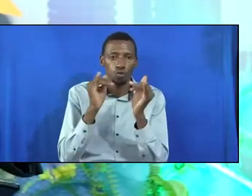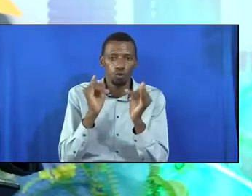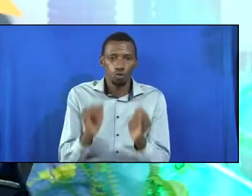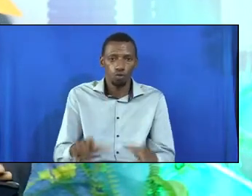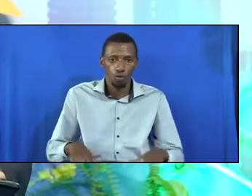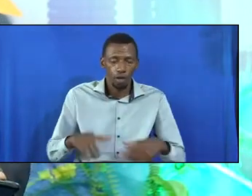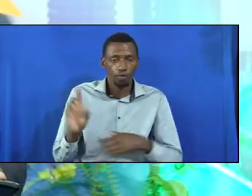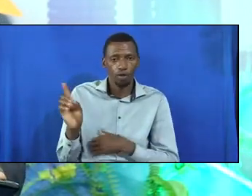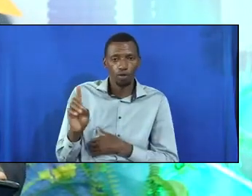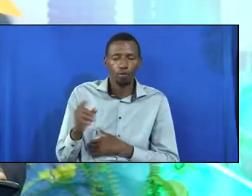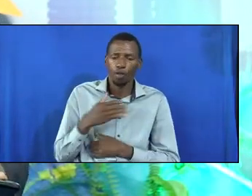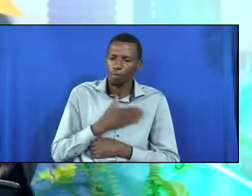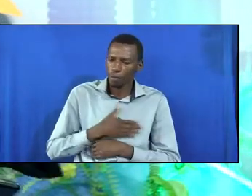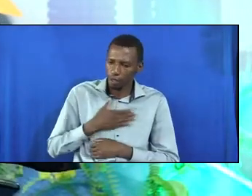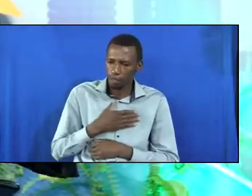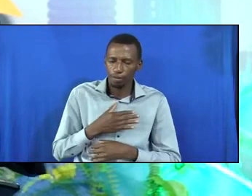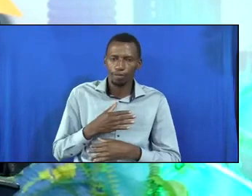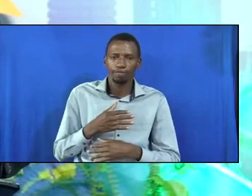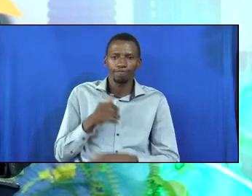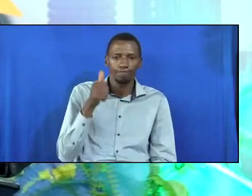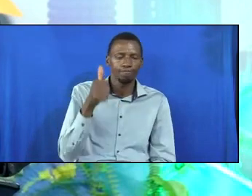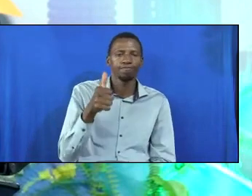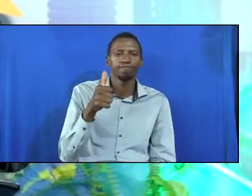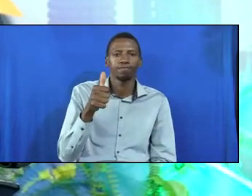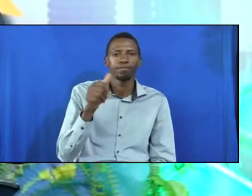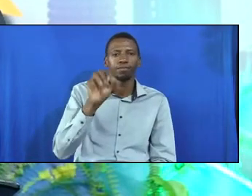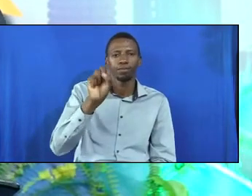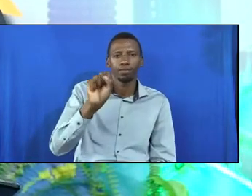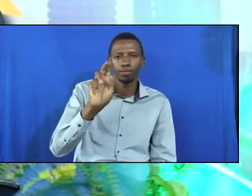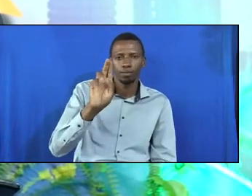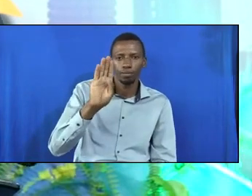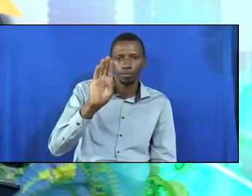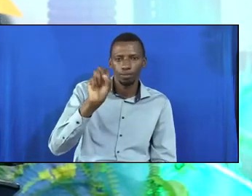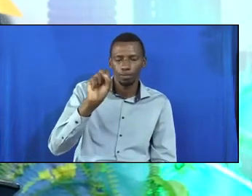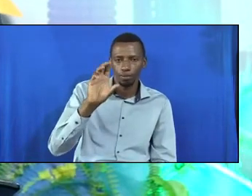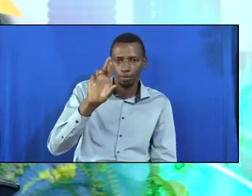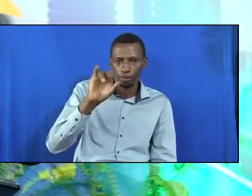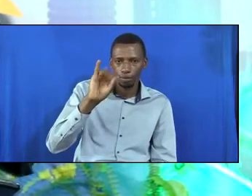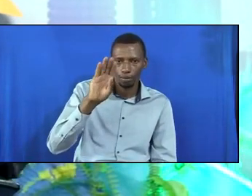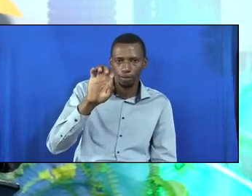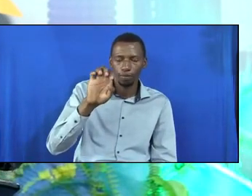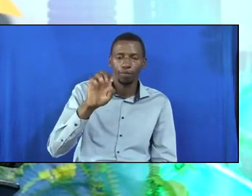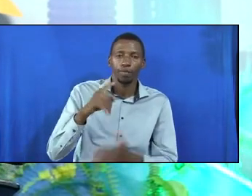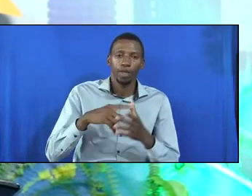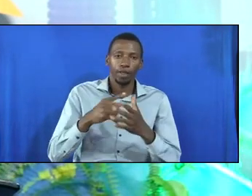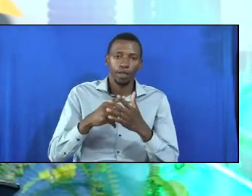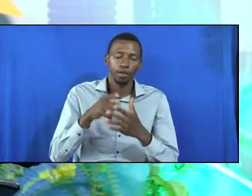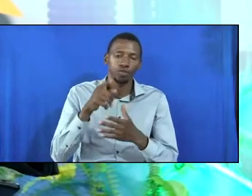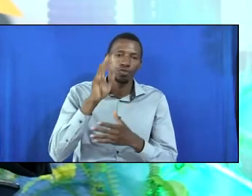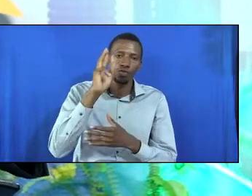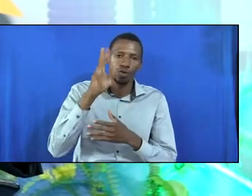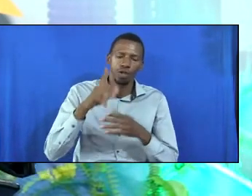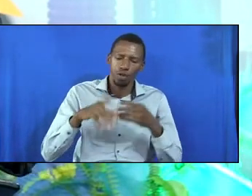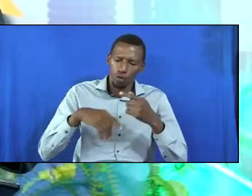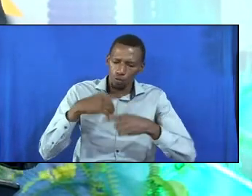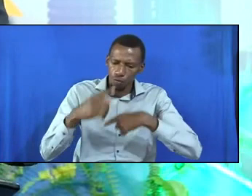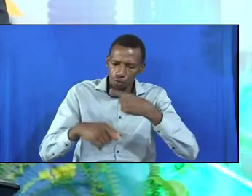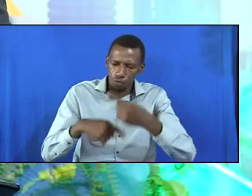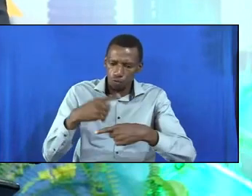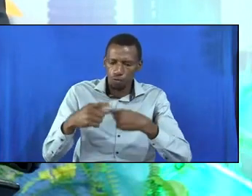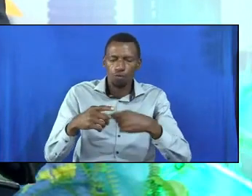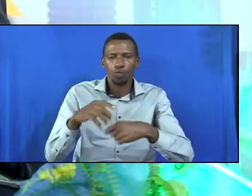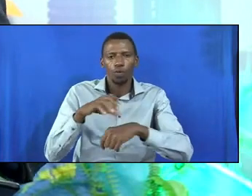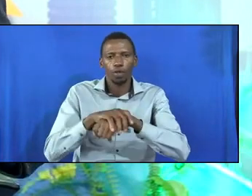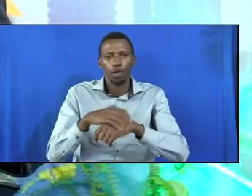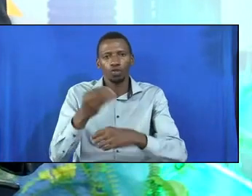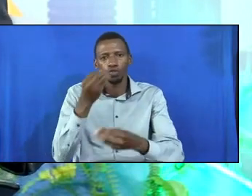We are waiting for you to do that. And like that, you will be continuously now be fed